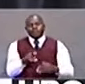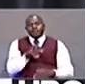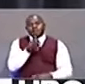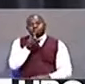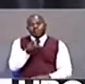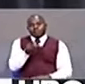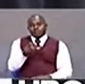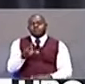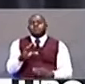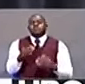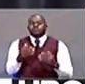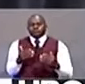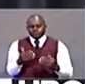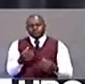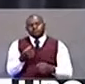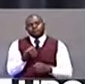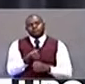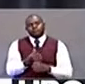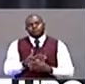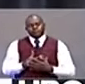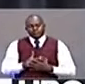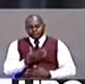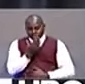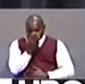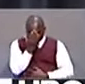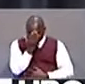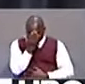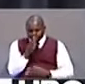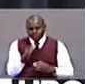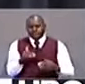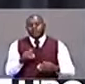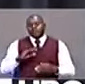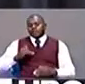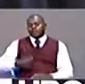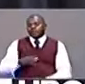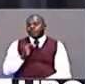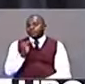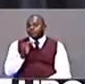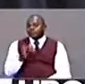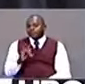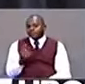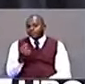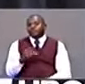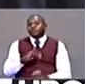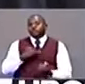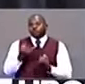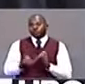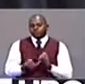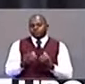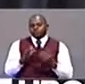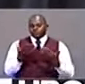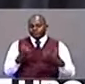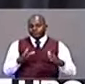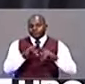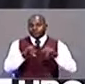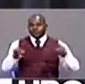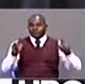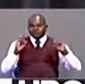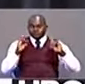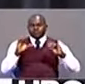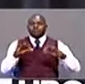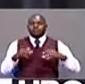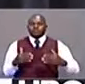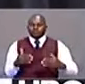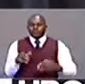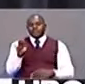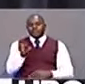individual who was down to earth. Madam Speaker, my first job after the university was